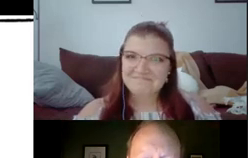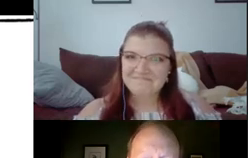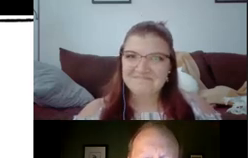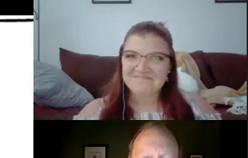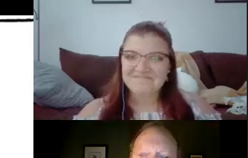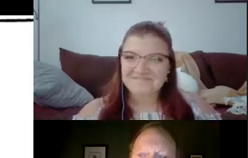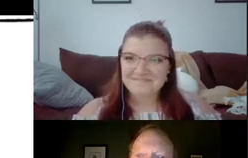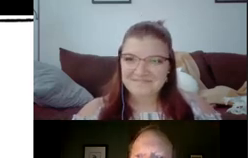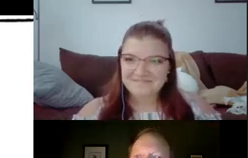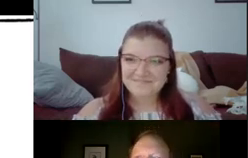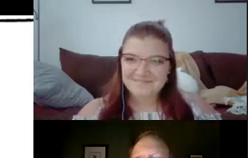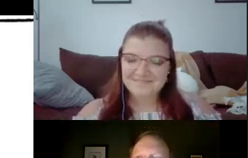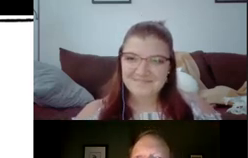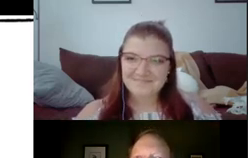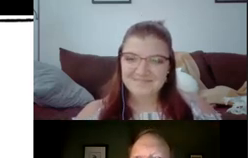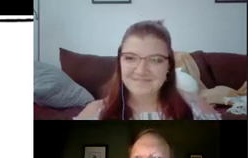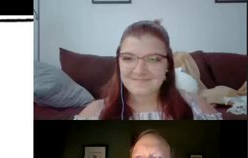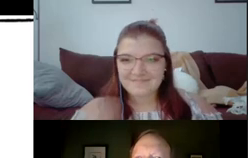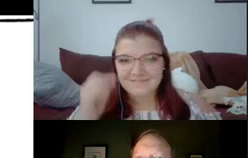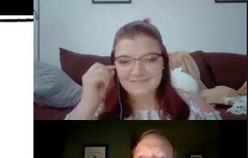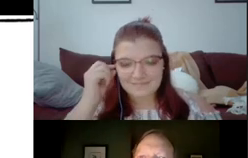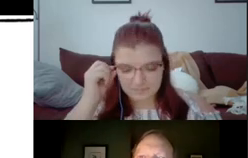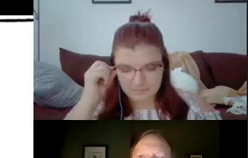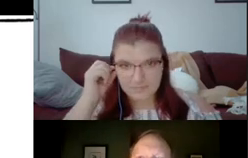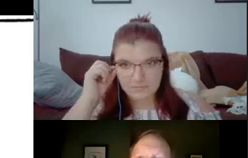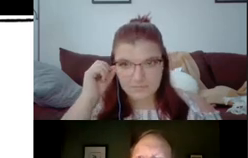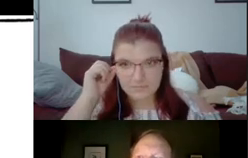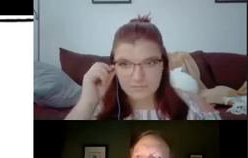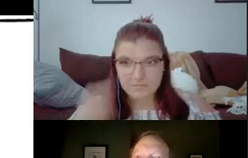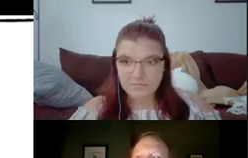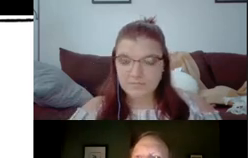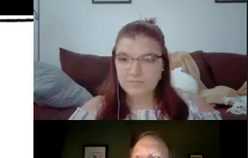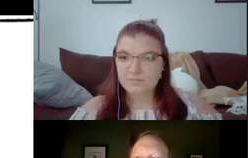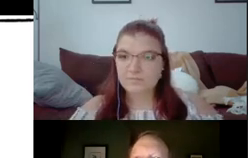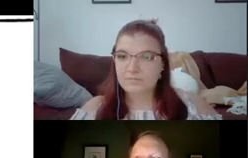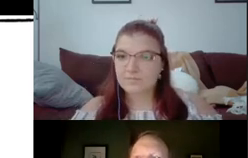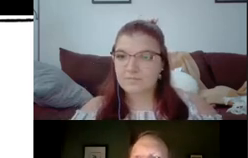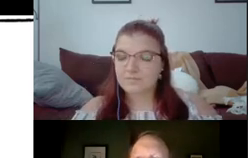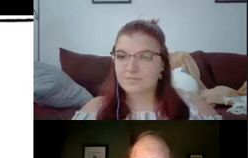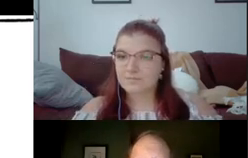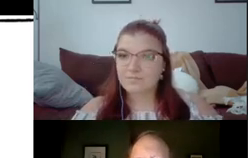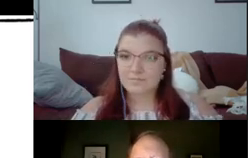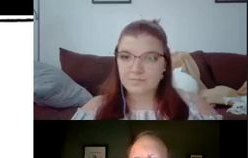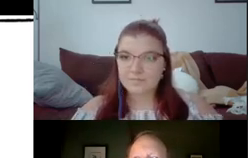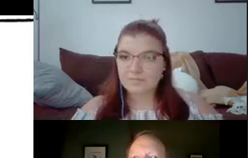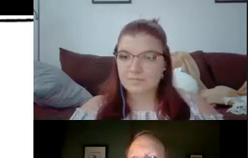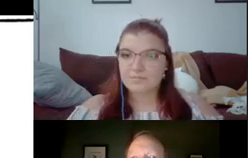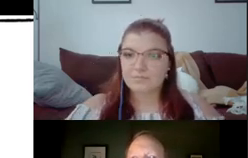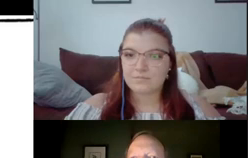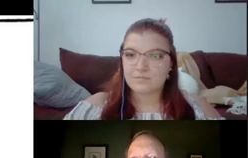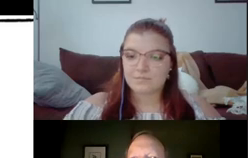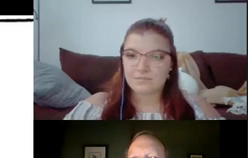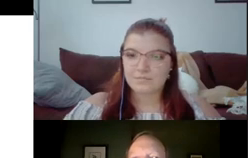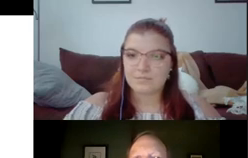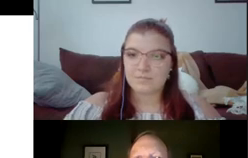point. But then the townsfolk rallied, boosterism came to play, and